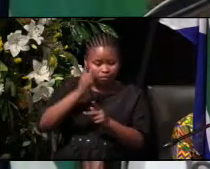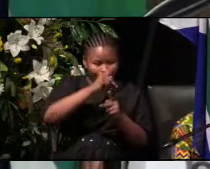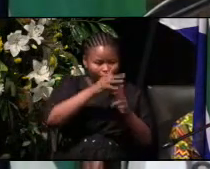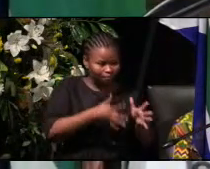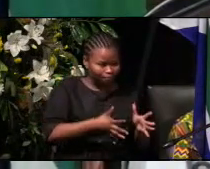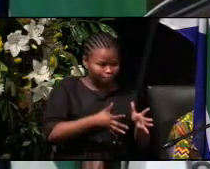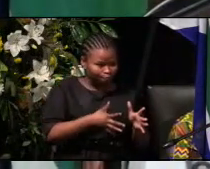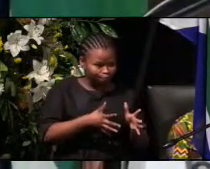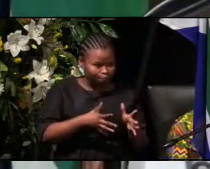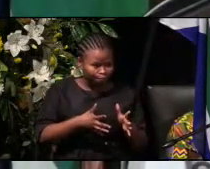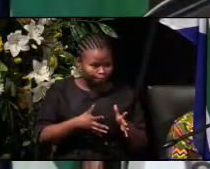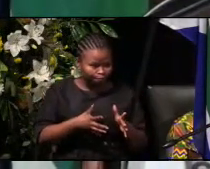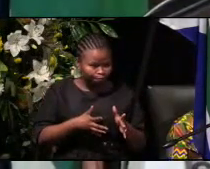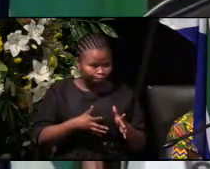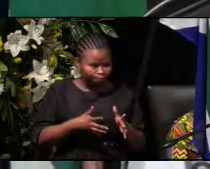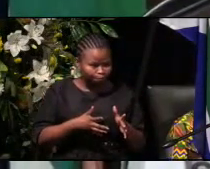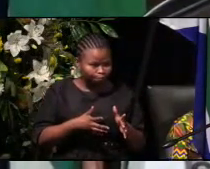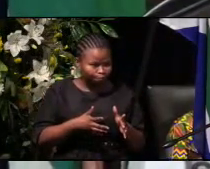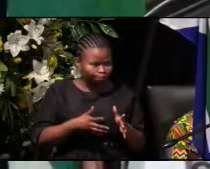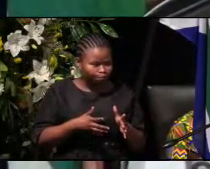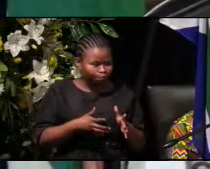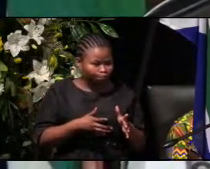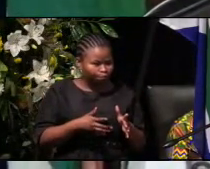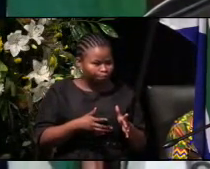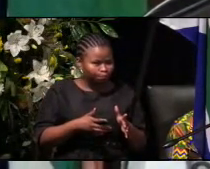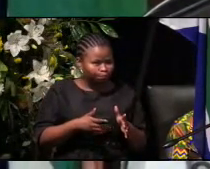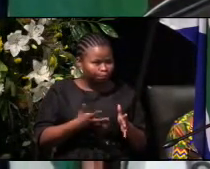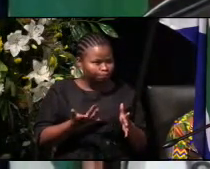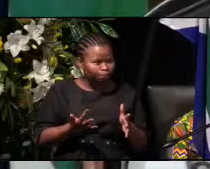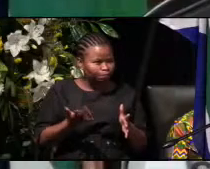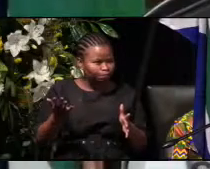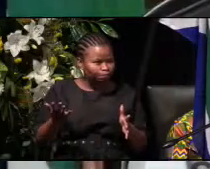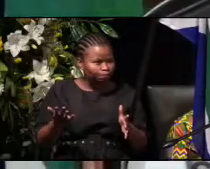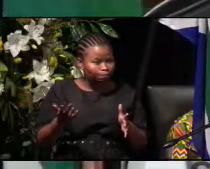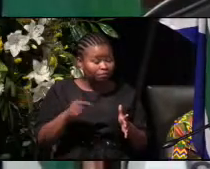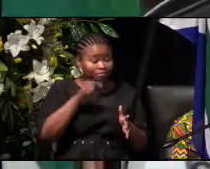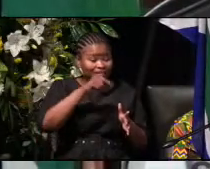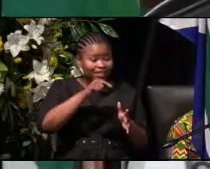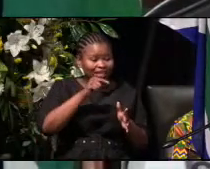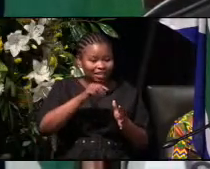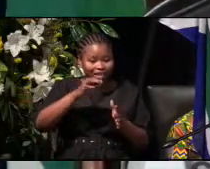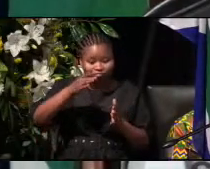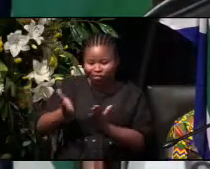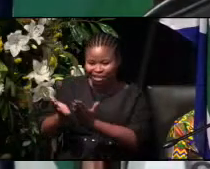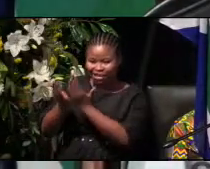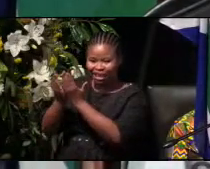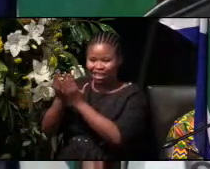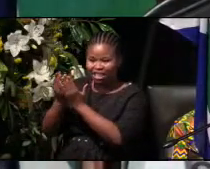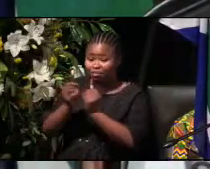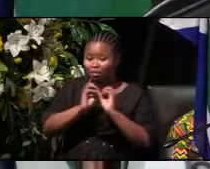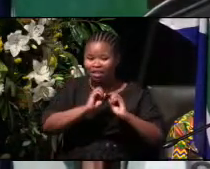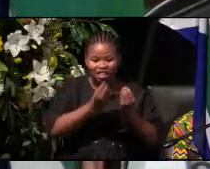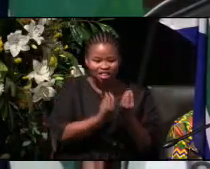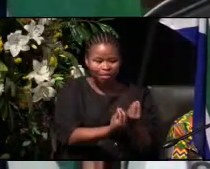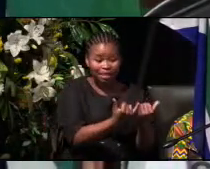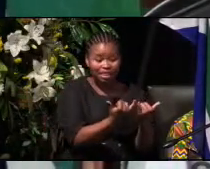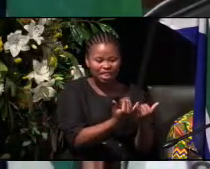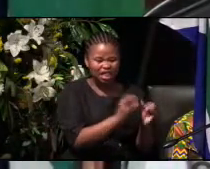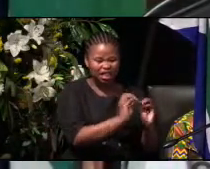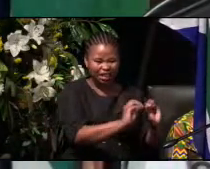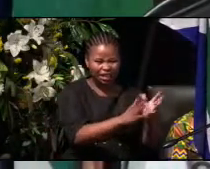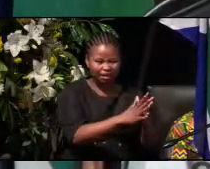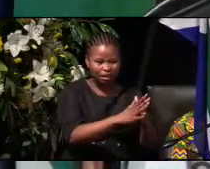Professor Kota mentioned that the the there are studies that are out there that have